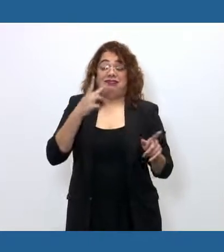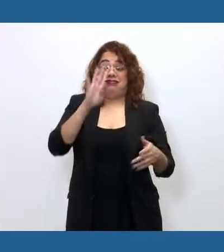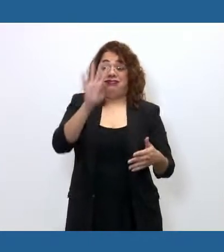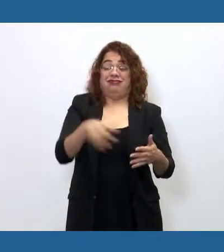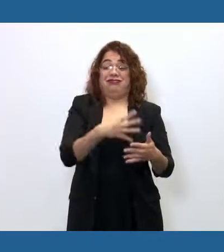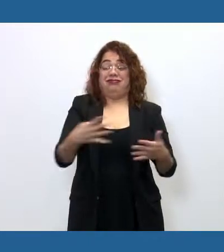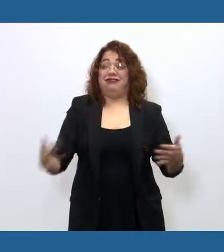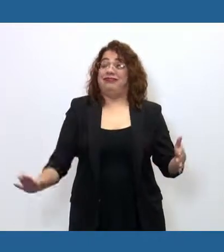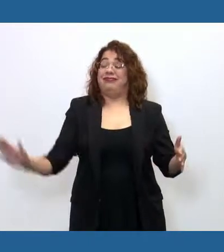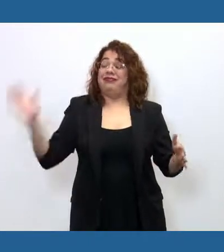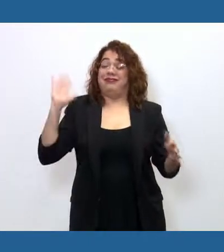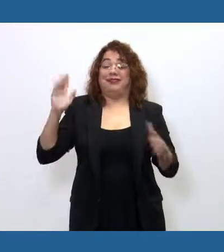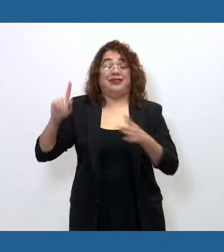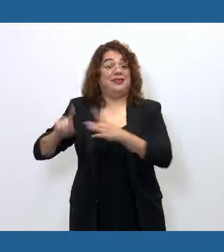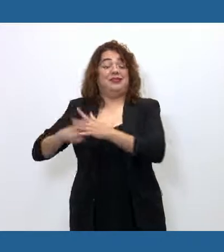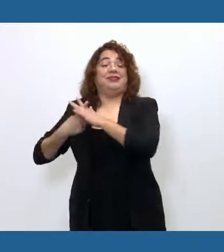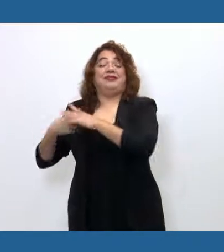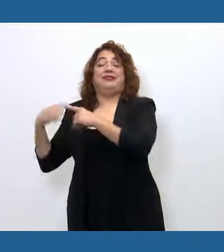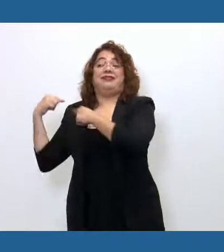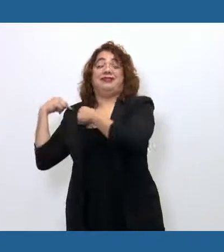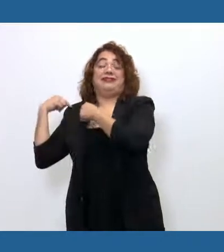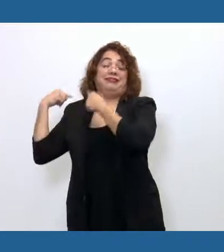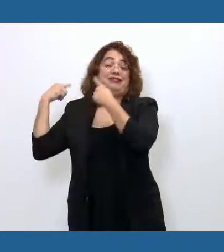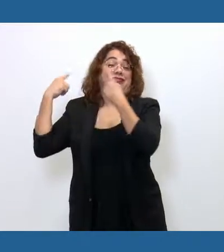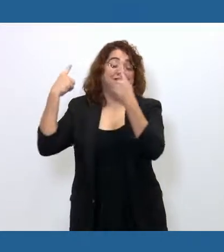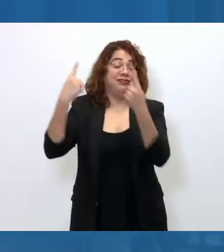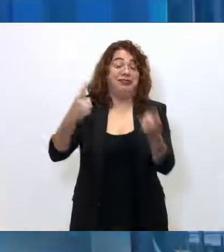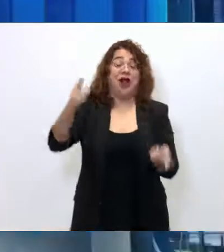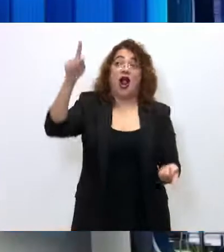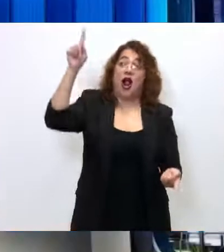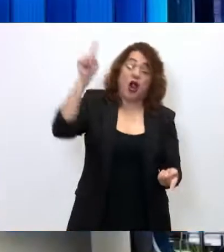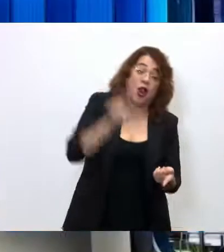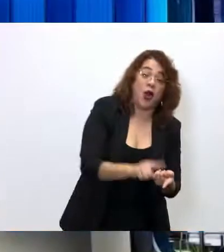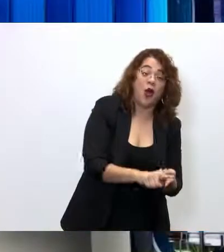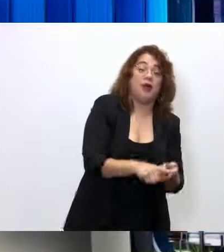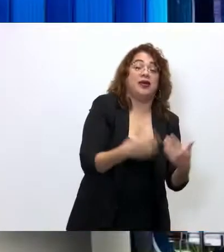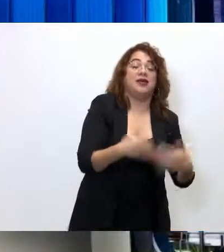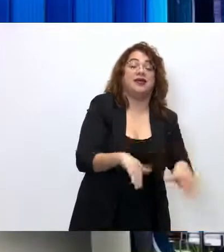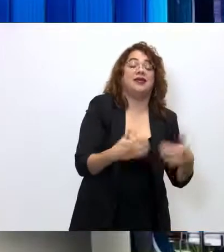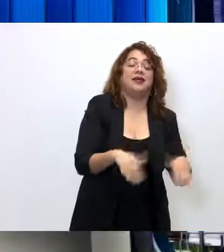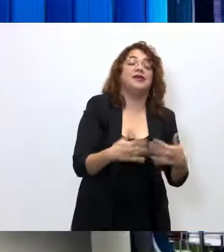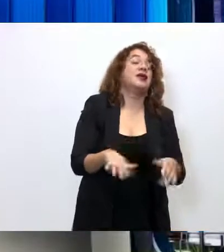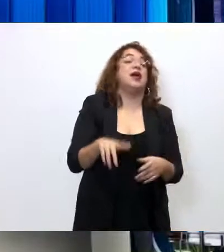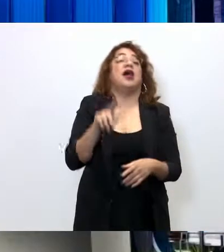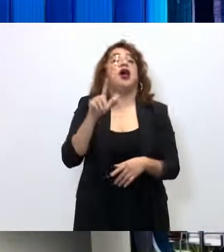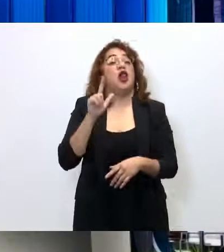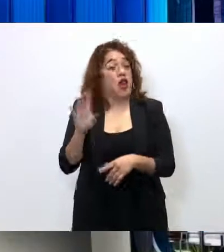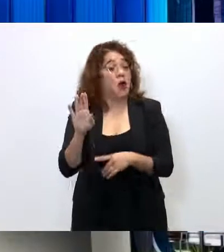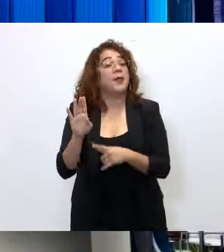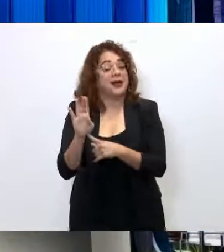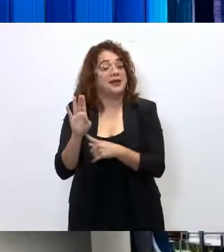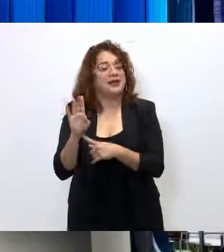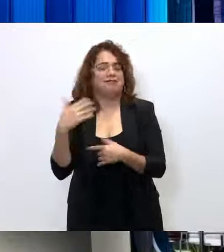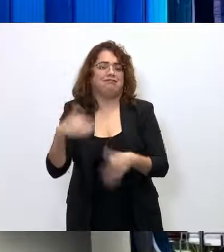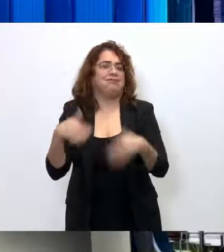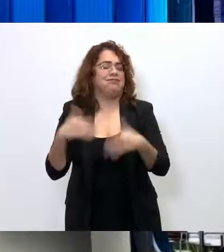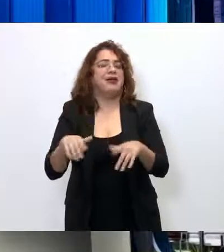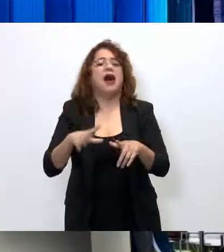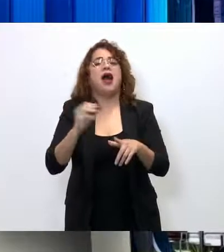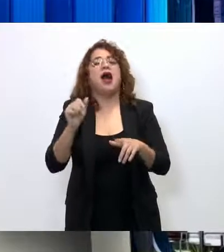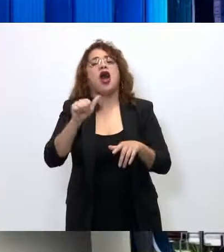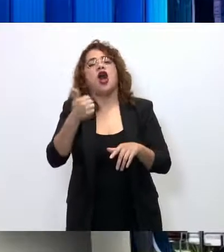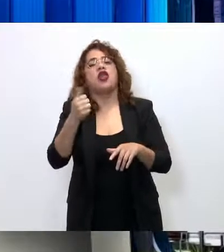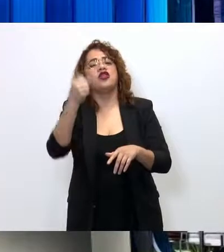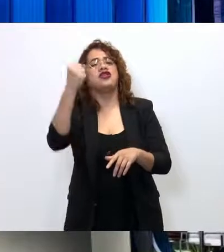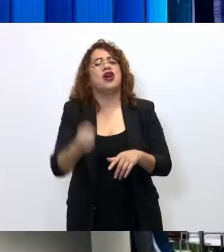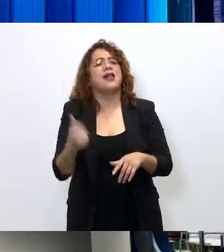surge. They're the lowest that we have seen them. Long Beach, as well as the surrounding Southern California counties, are doing better on the indicators